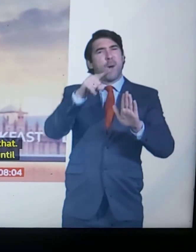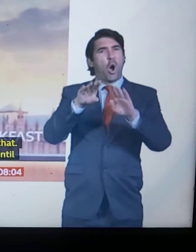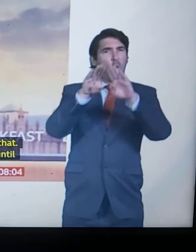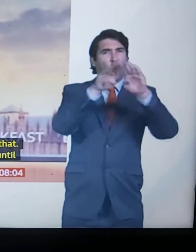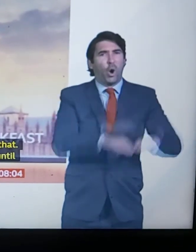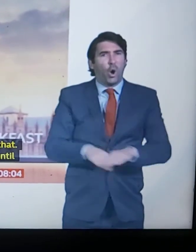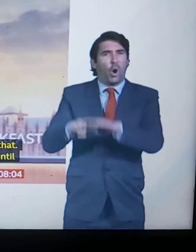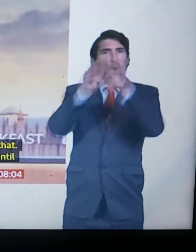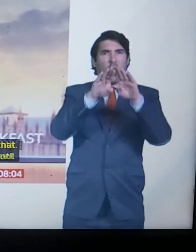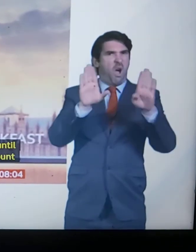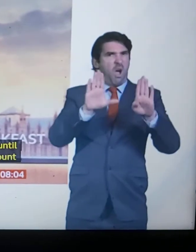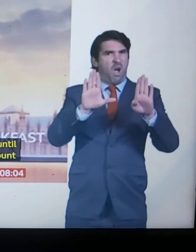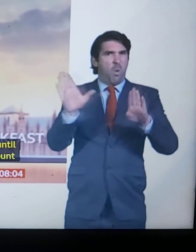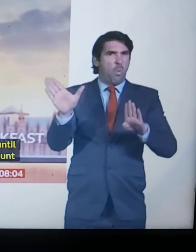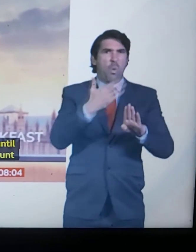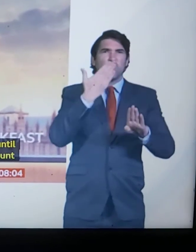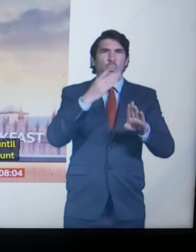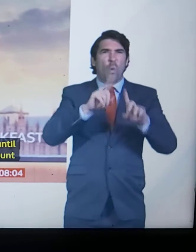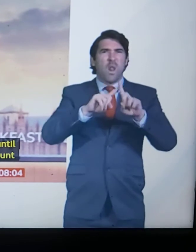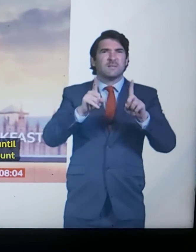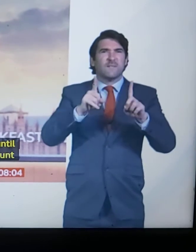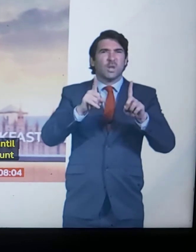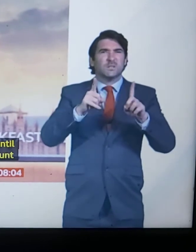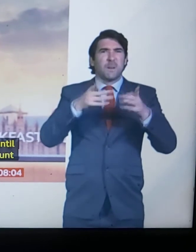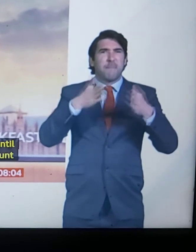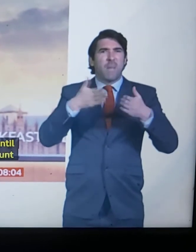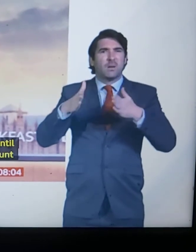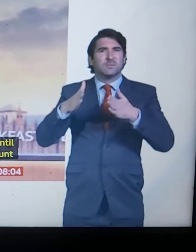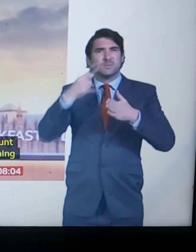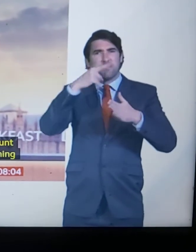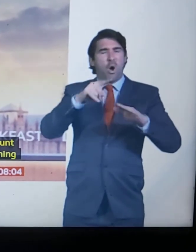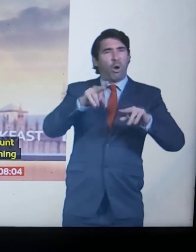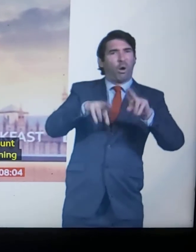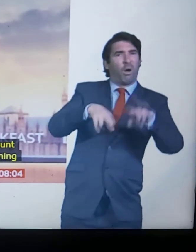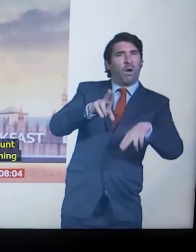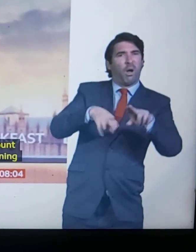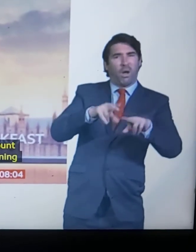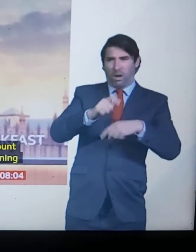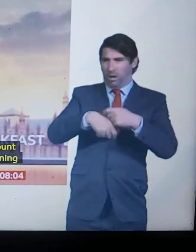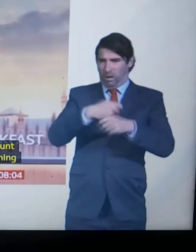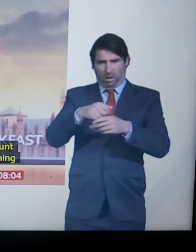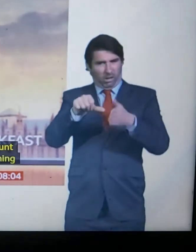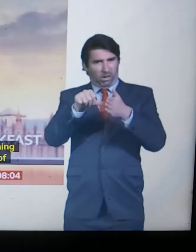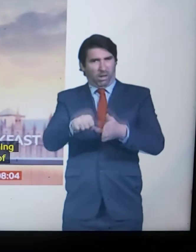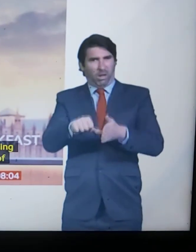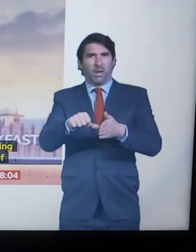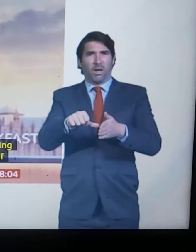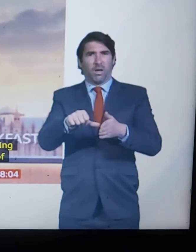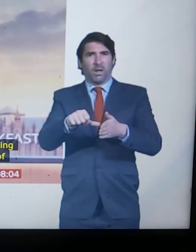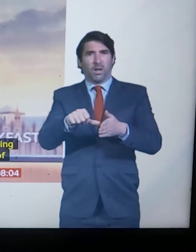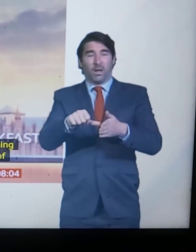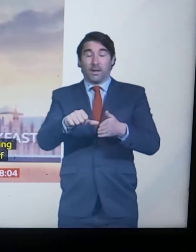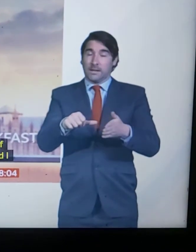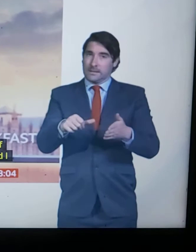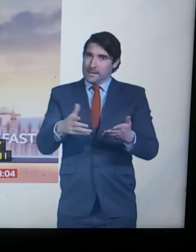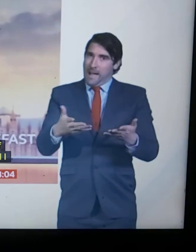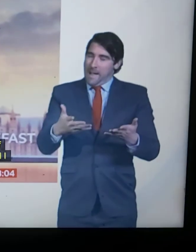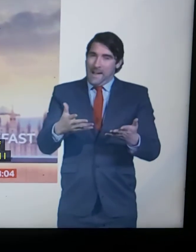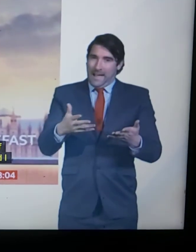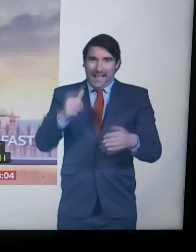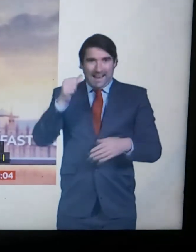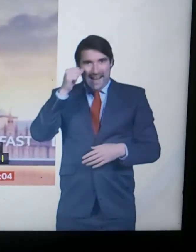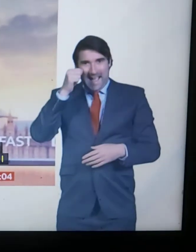on the spread of results and how they're received, I think depend on what the government does next. But a signal from the